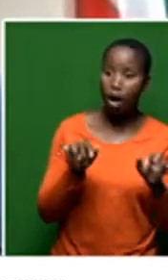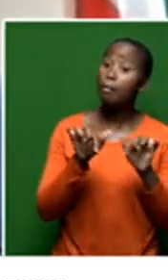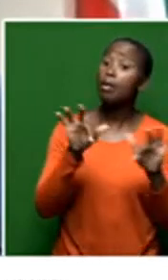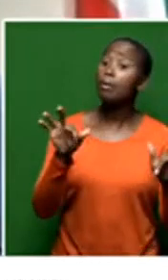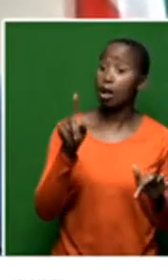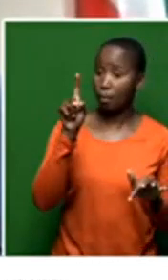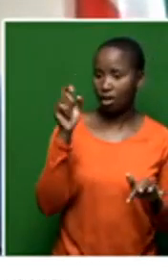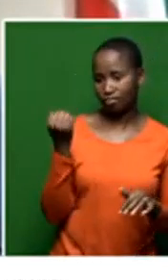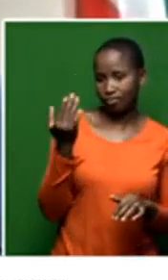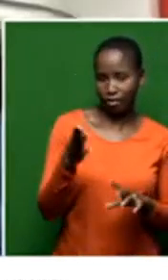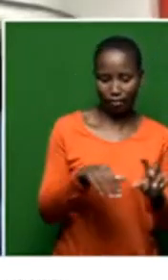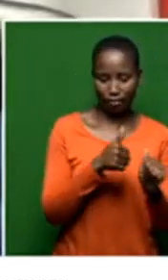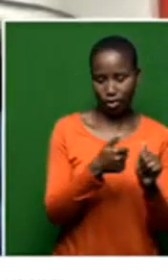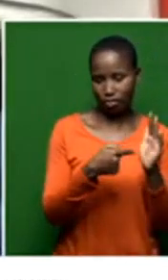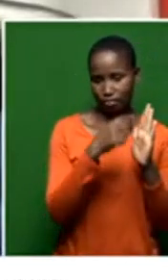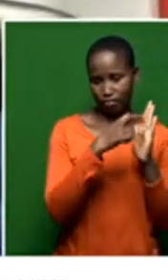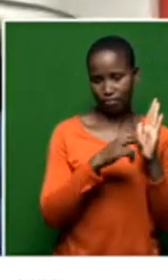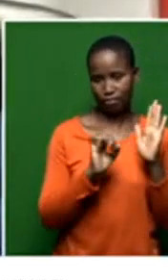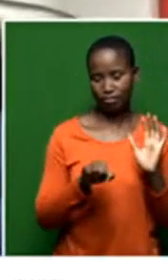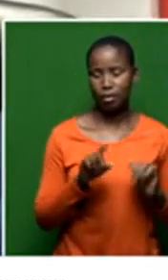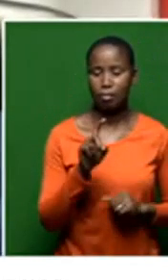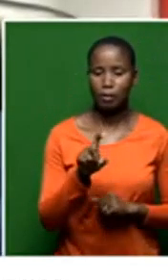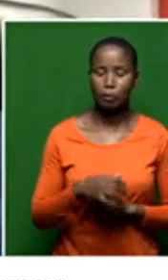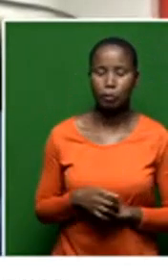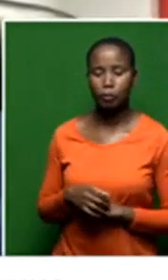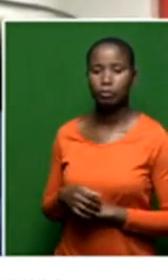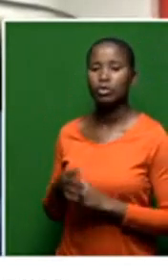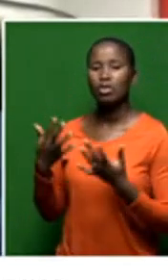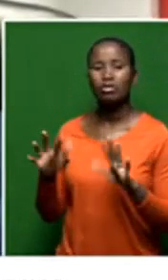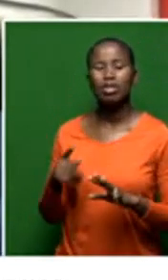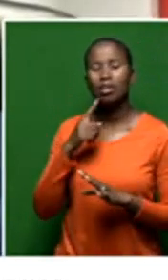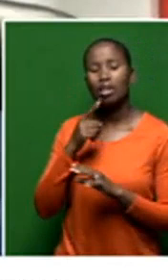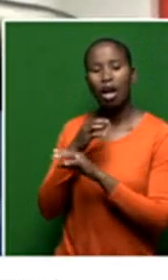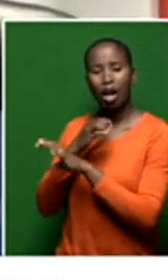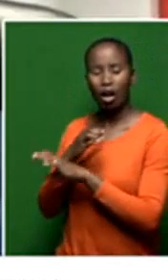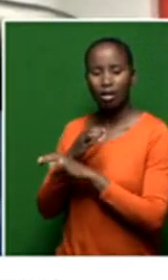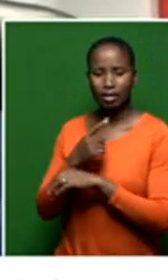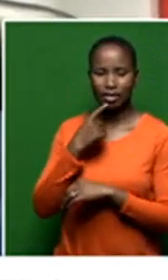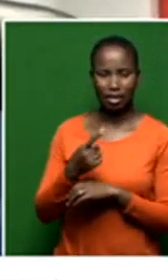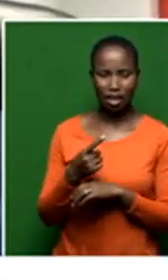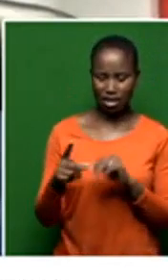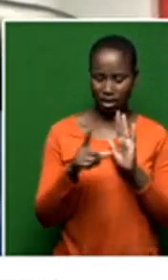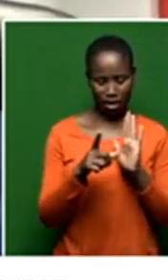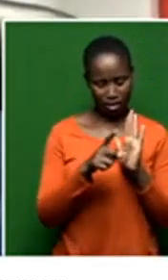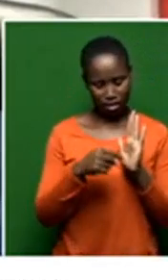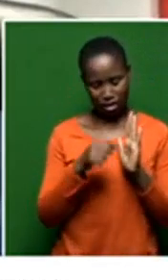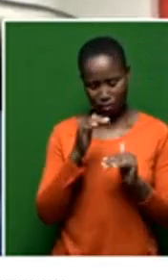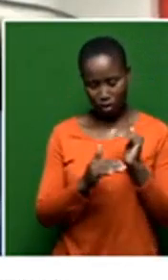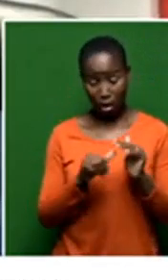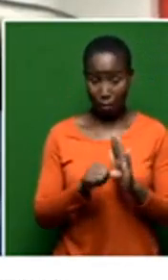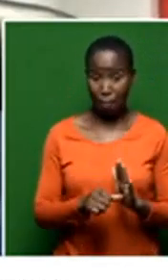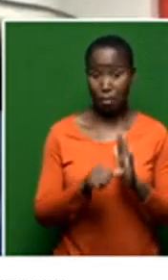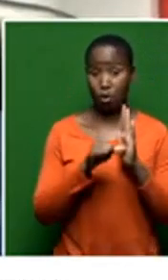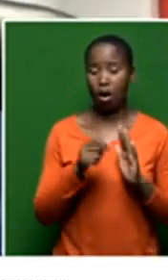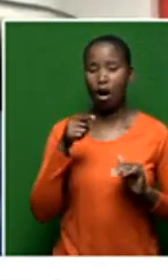had to adhere to. So you've also said as ICASA that the importance of this licensing process